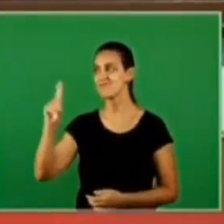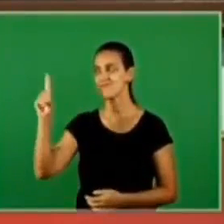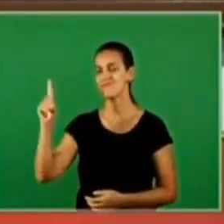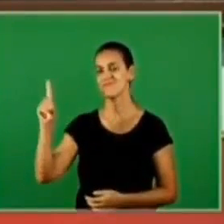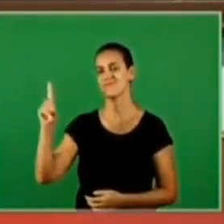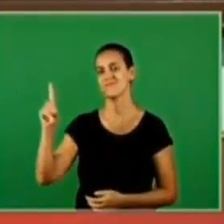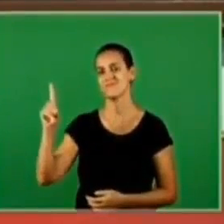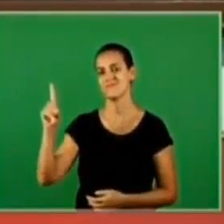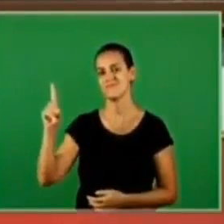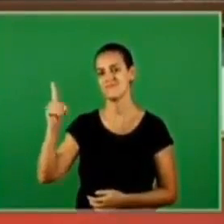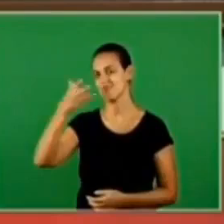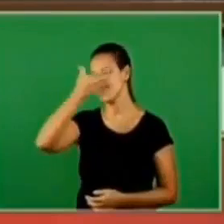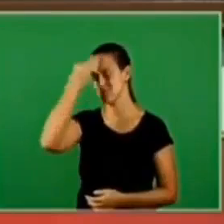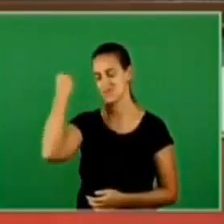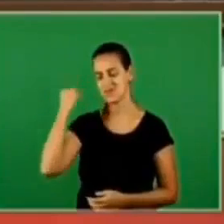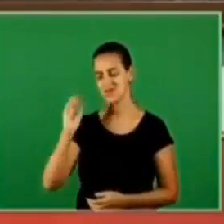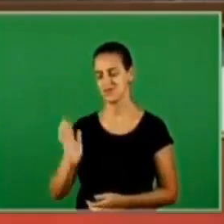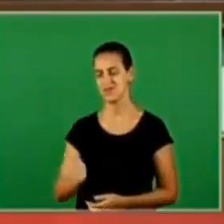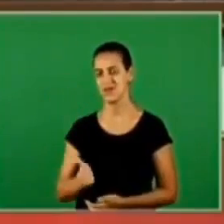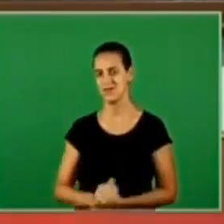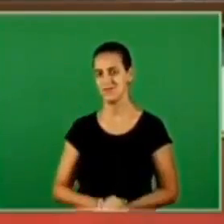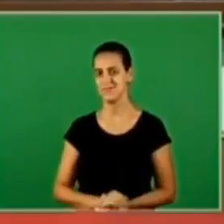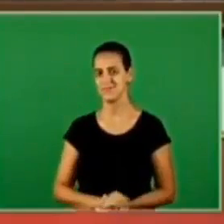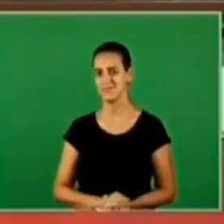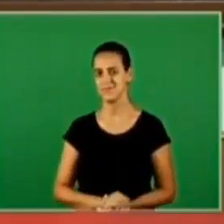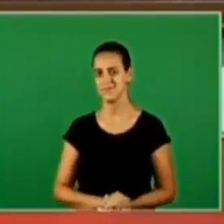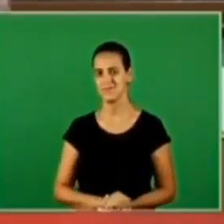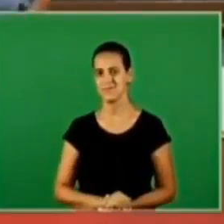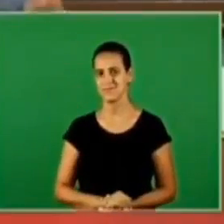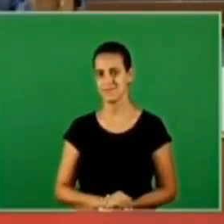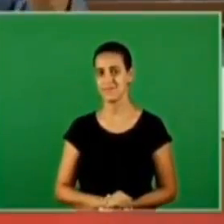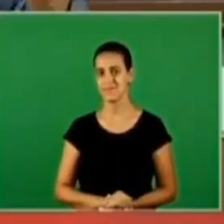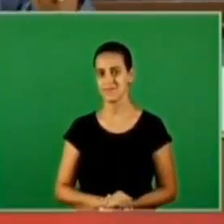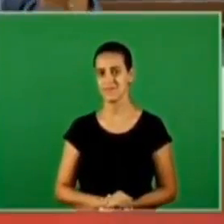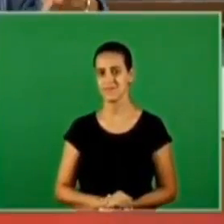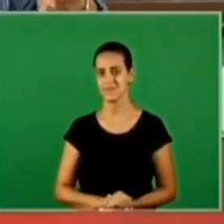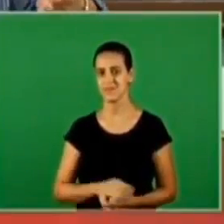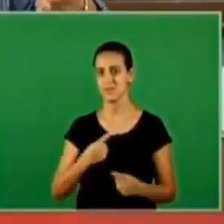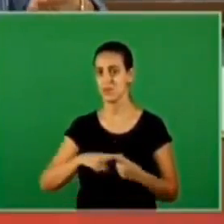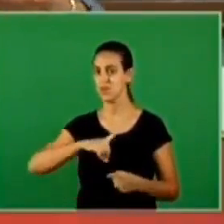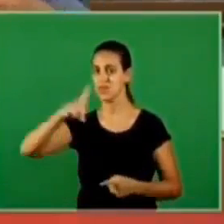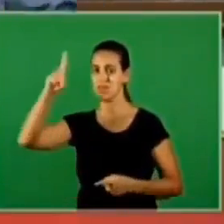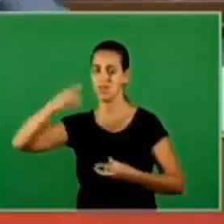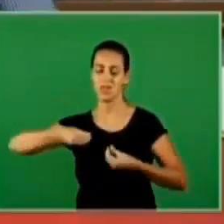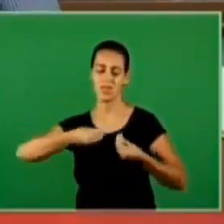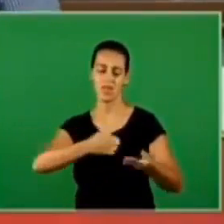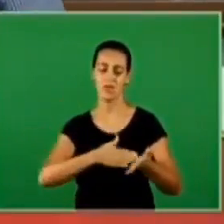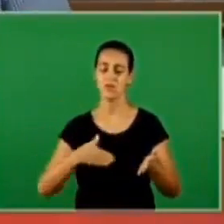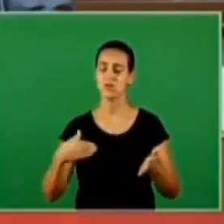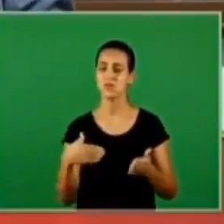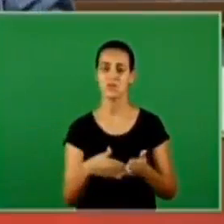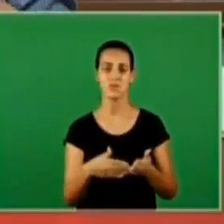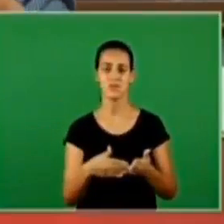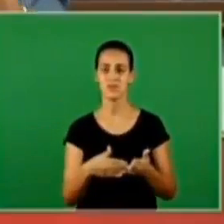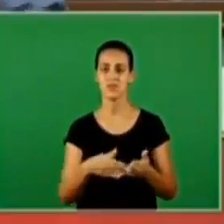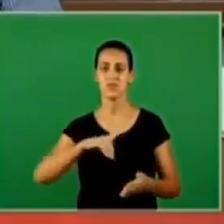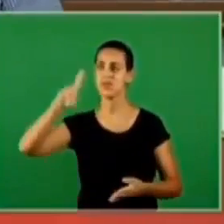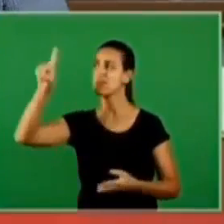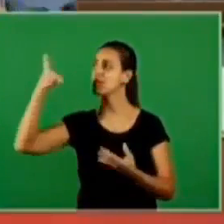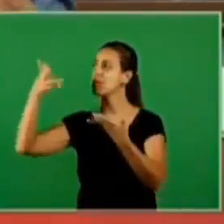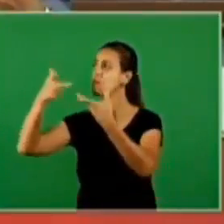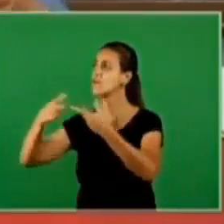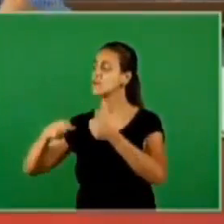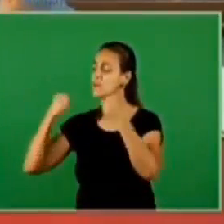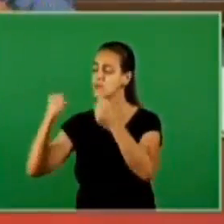wonder. The commitment with the God Almighty, the one who gave everything for us so that